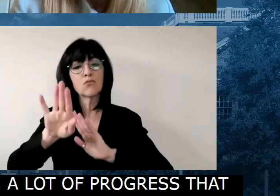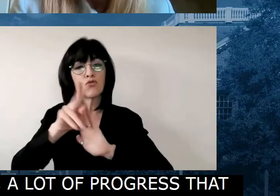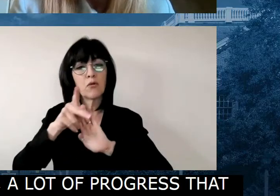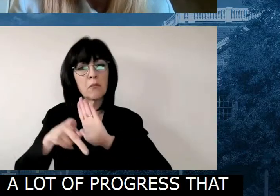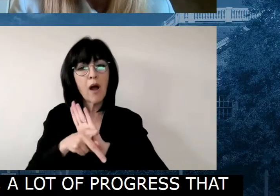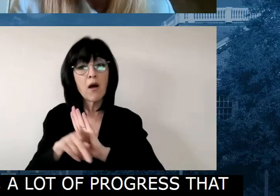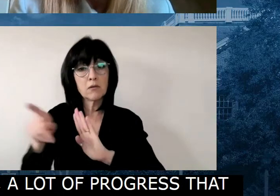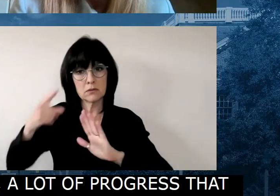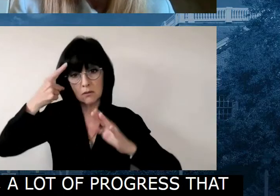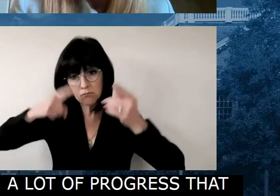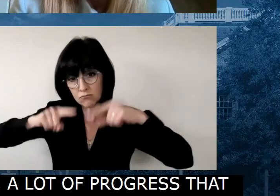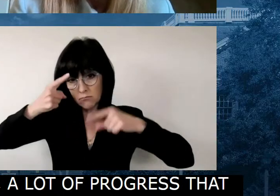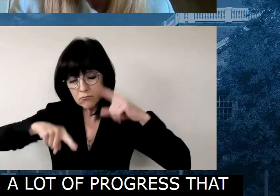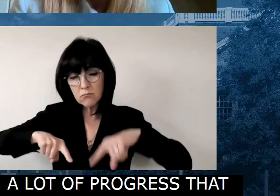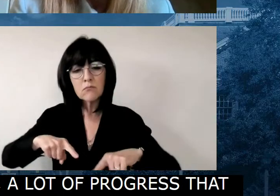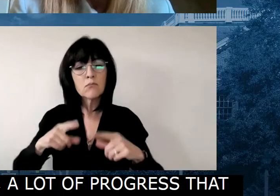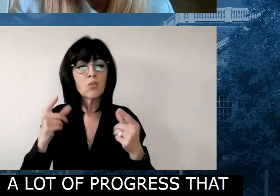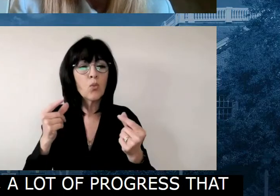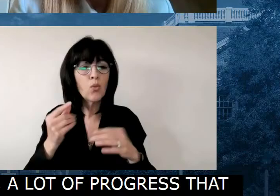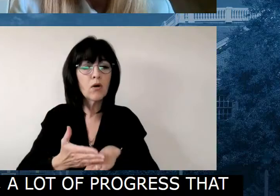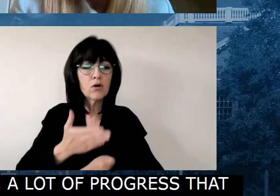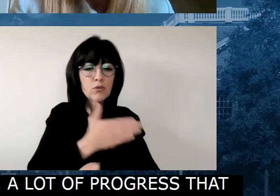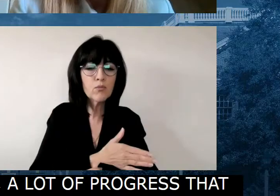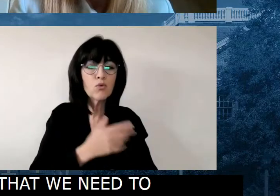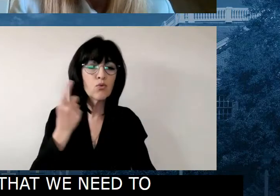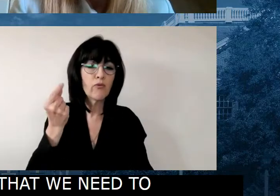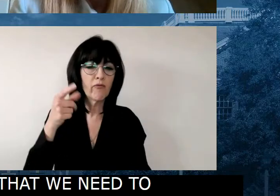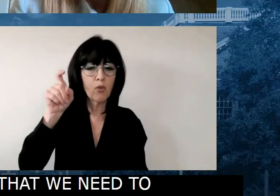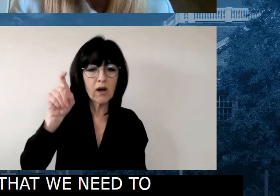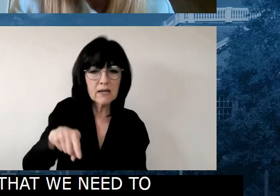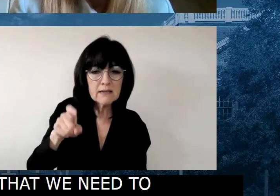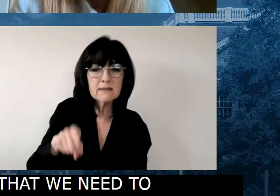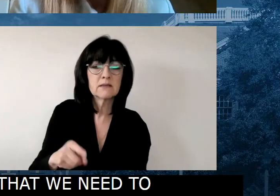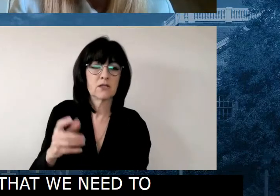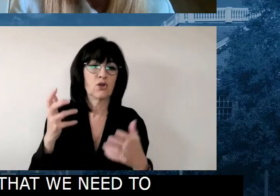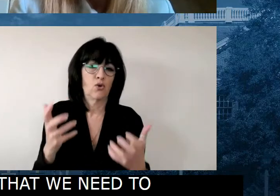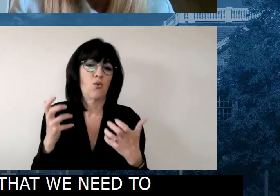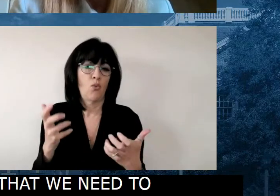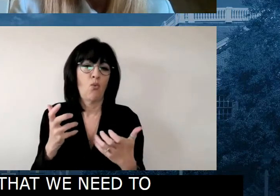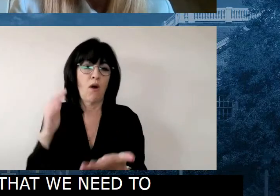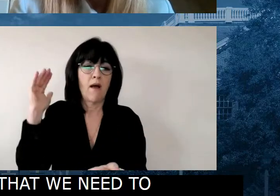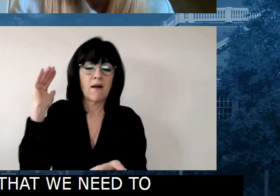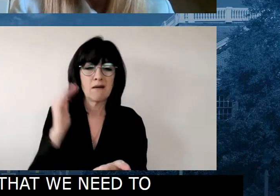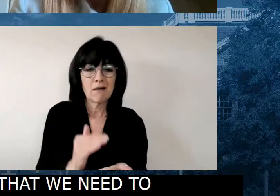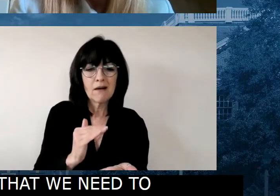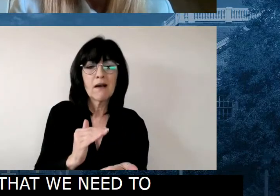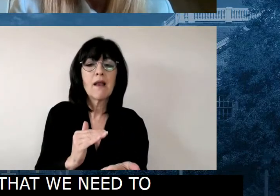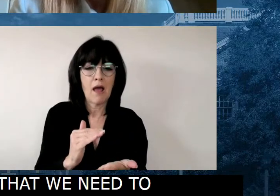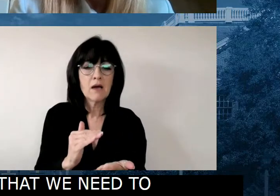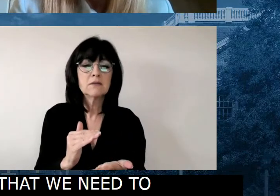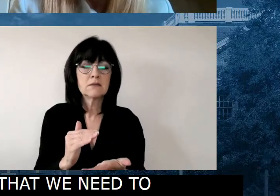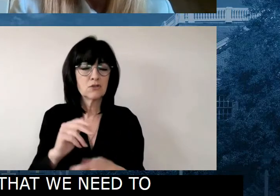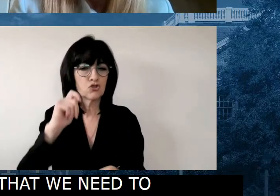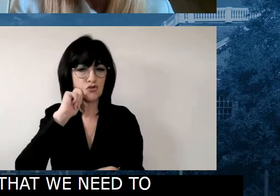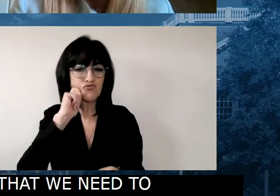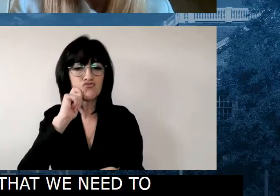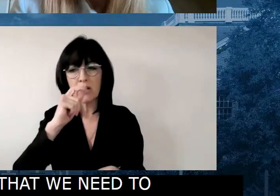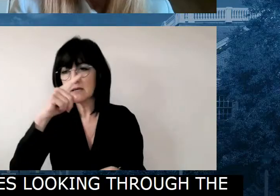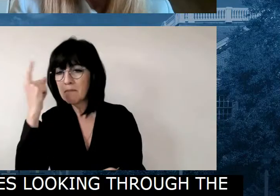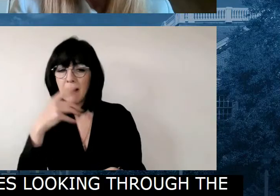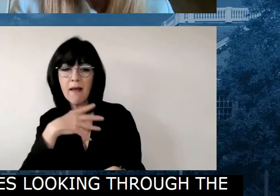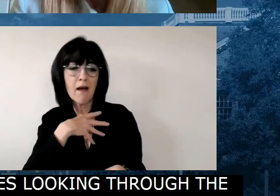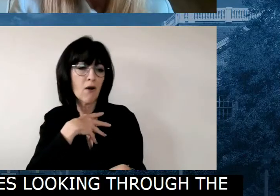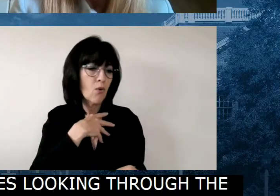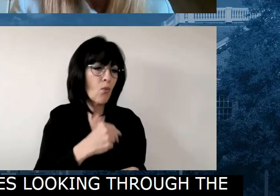get done, which includes looking through the Law Enforcement Officers' Bill of Rights. Obviously,